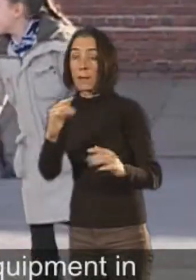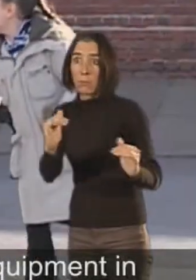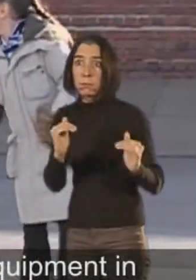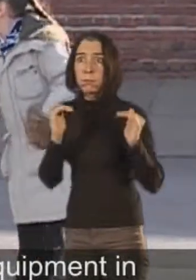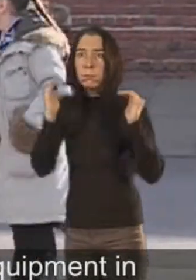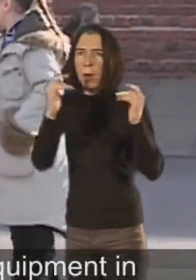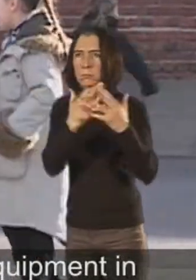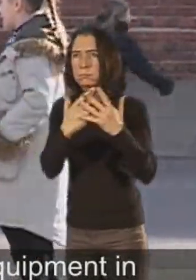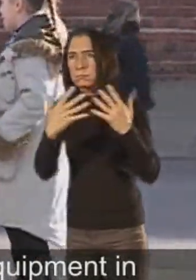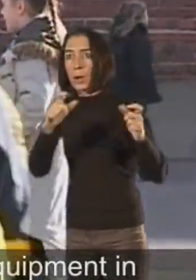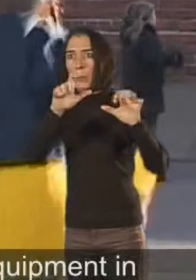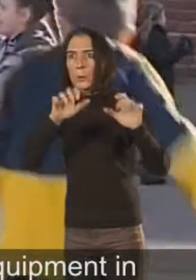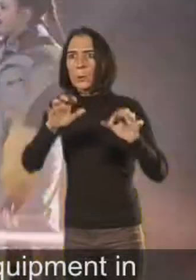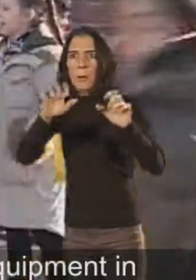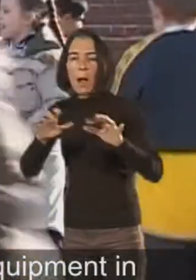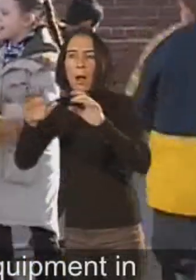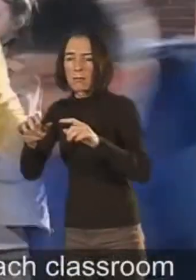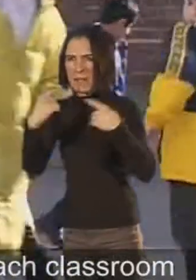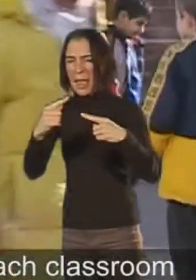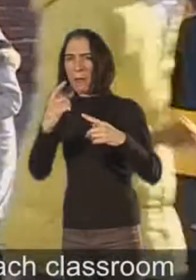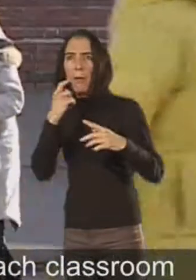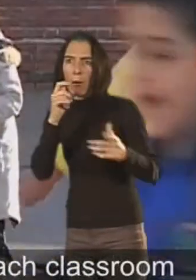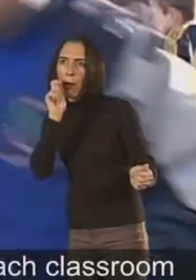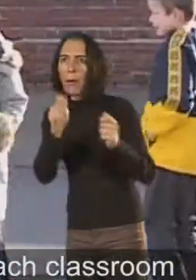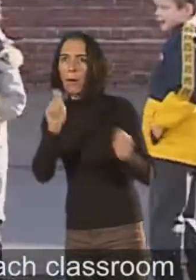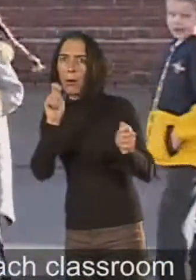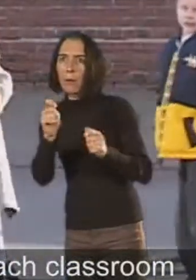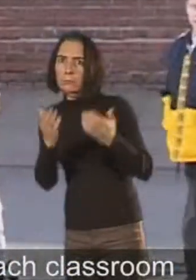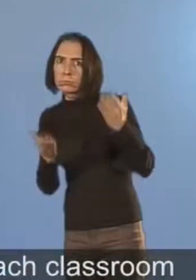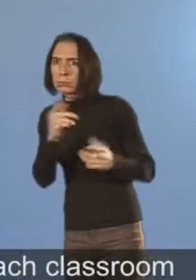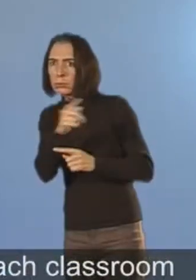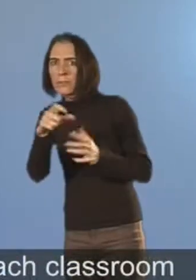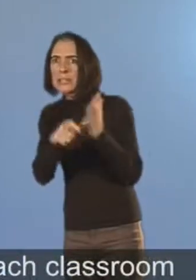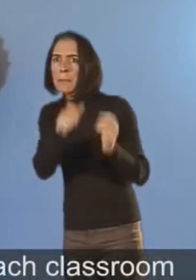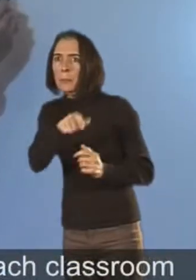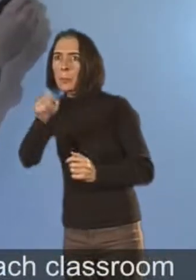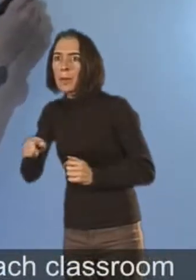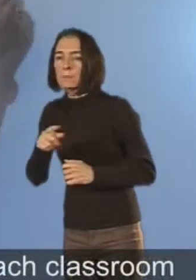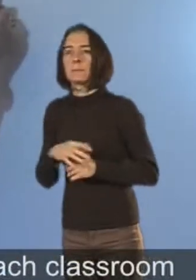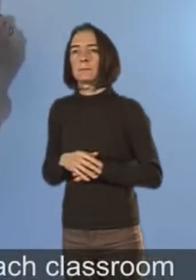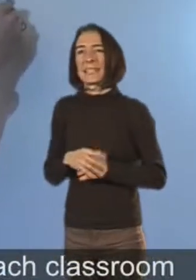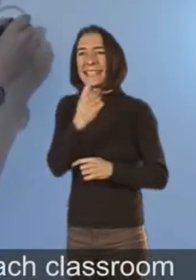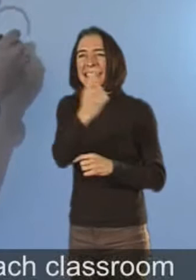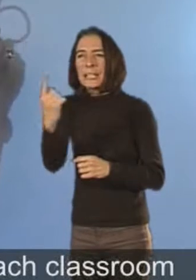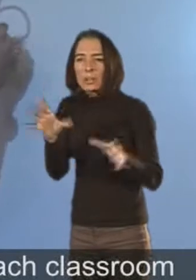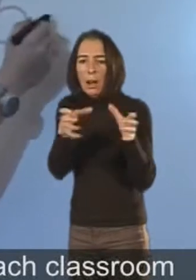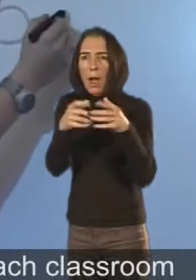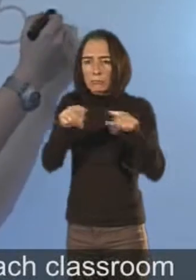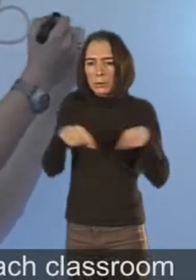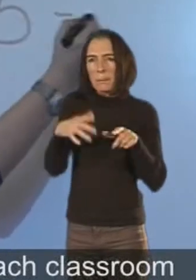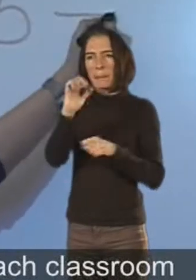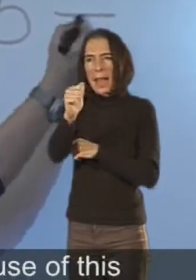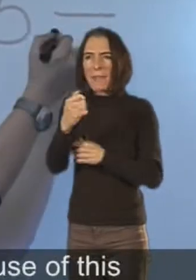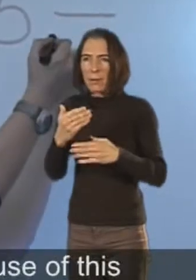computer equipment in the school allow reasonable adjustments to be made for many disabled pupils. Each classroom has a networked interactive